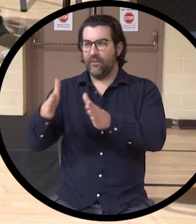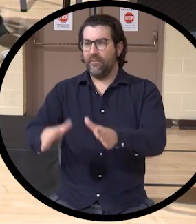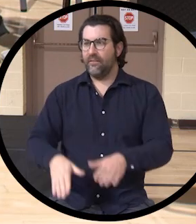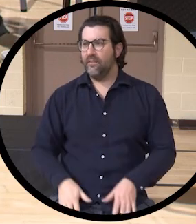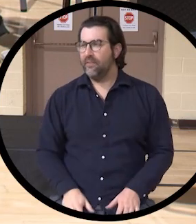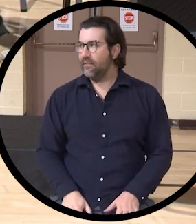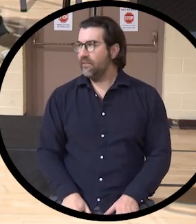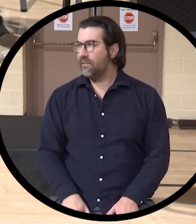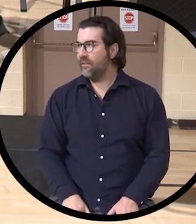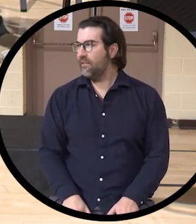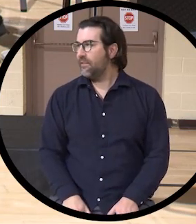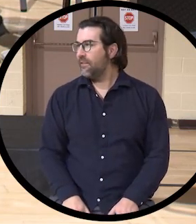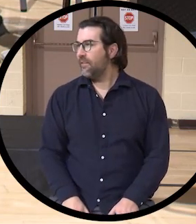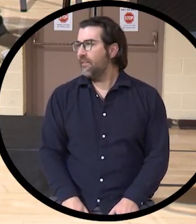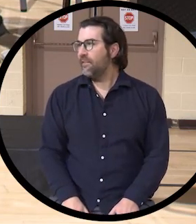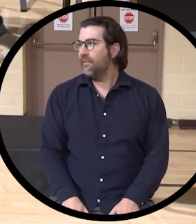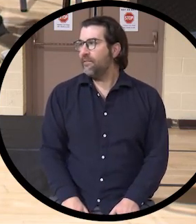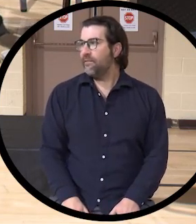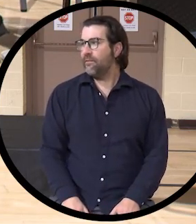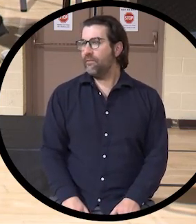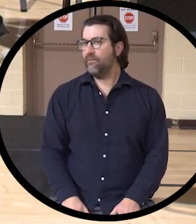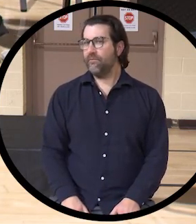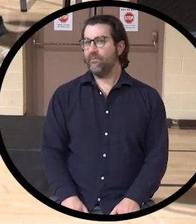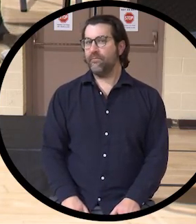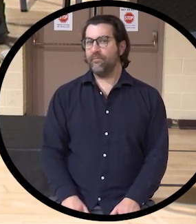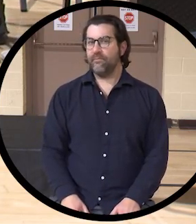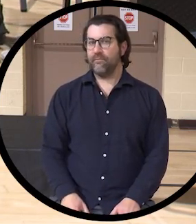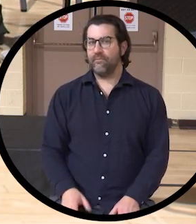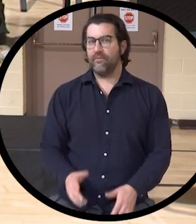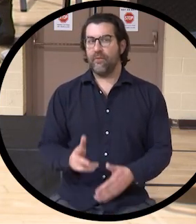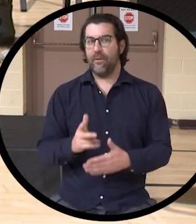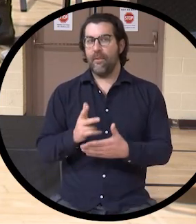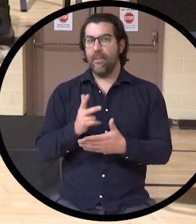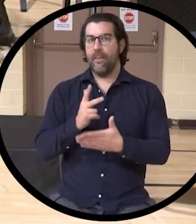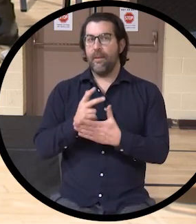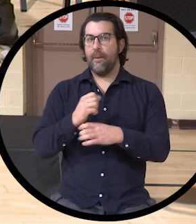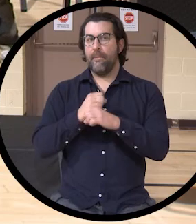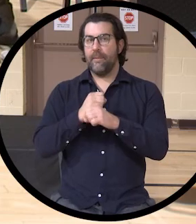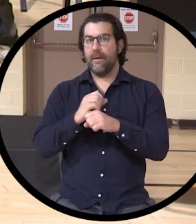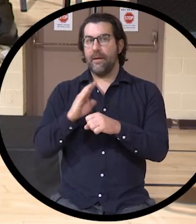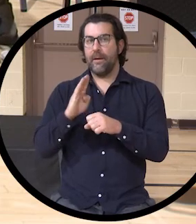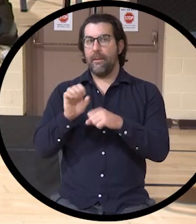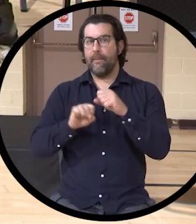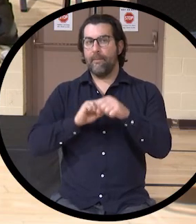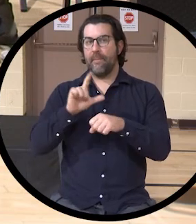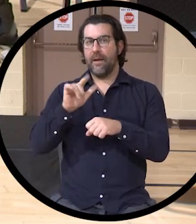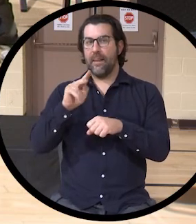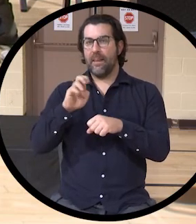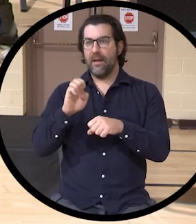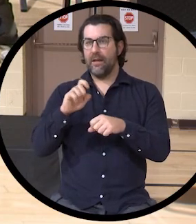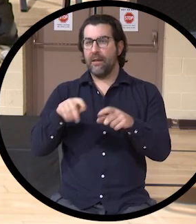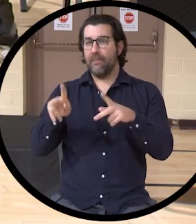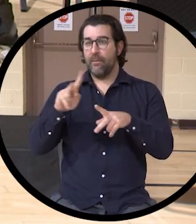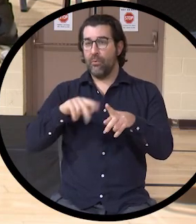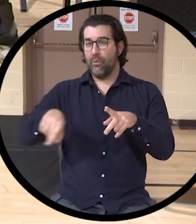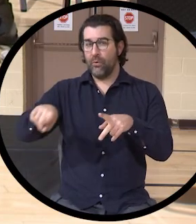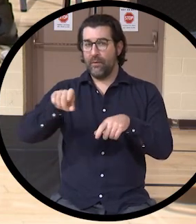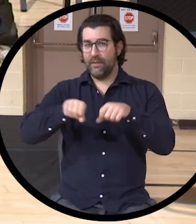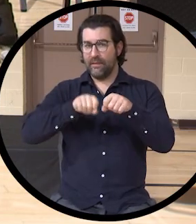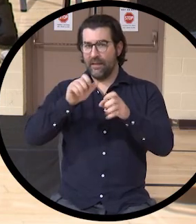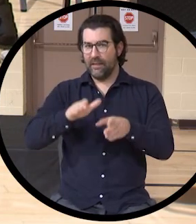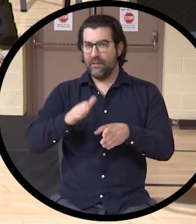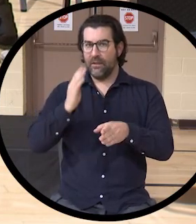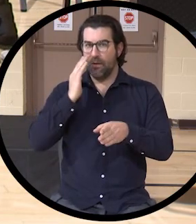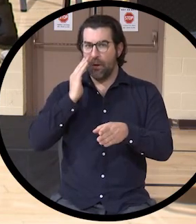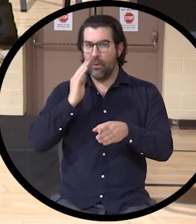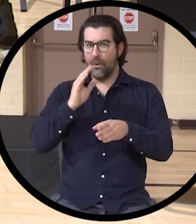Okay, so the question online was about parking protected bike lanes. I assume most of the folks in here who are cyclists know what the